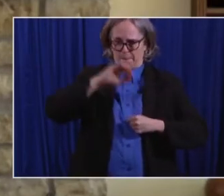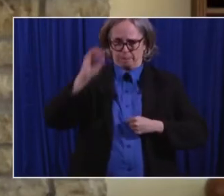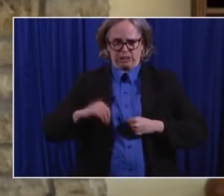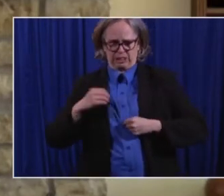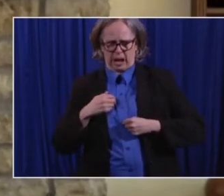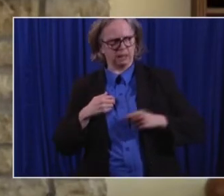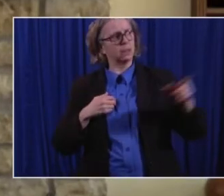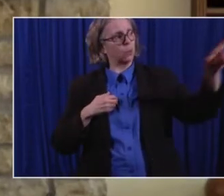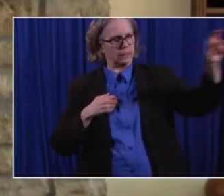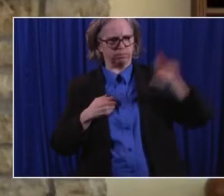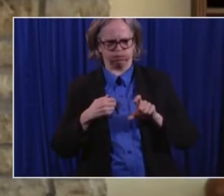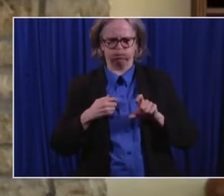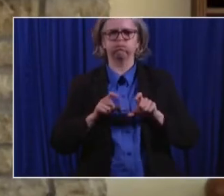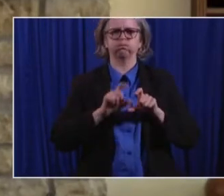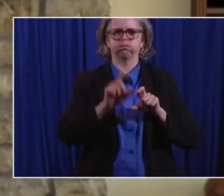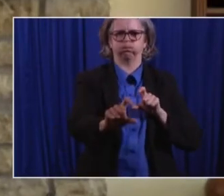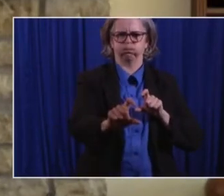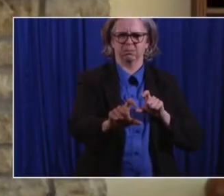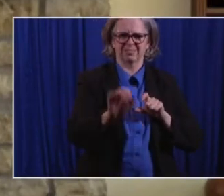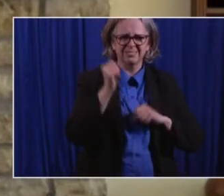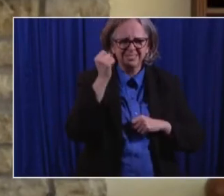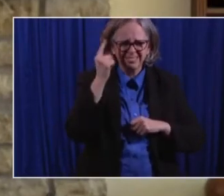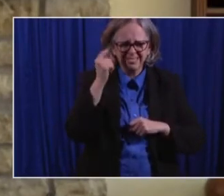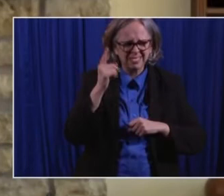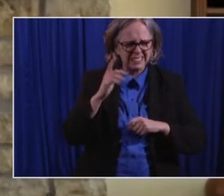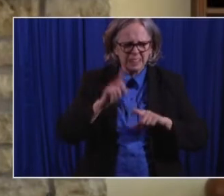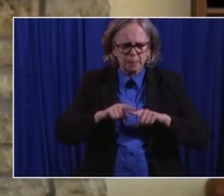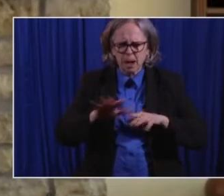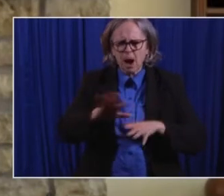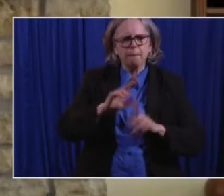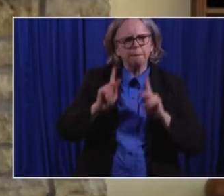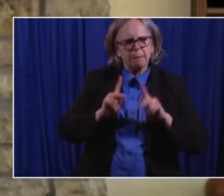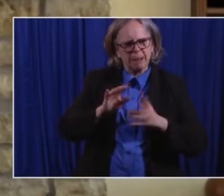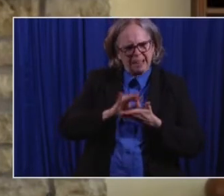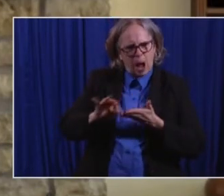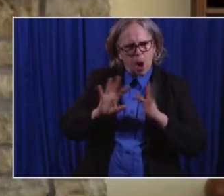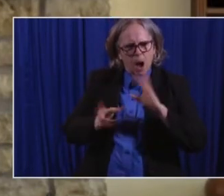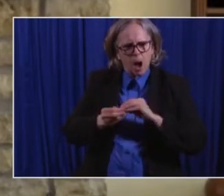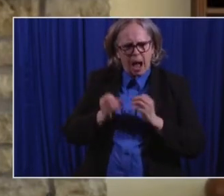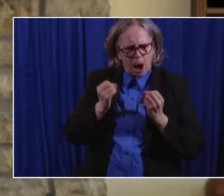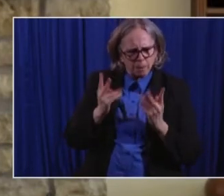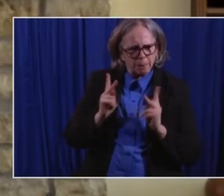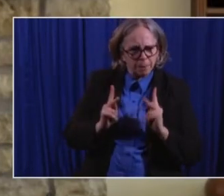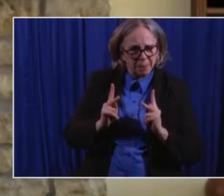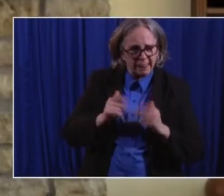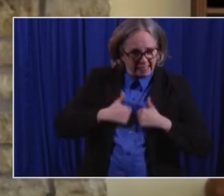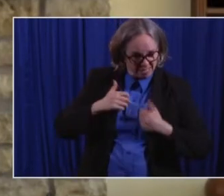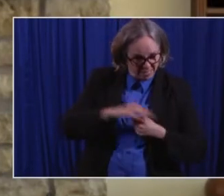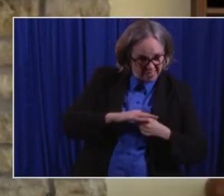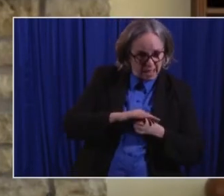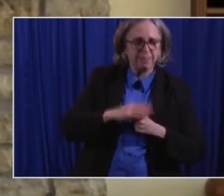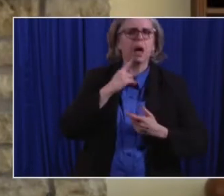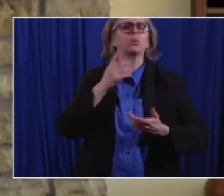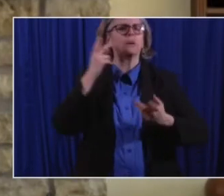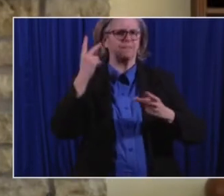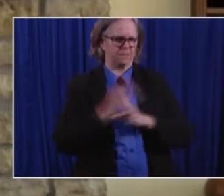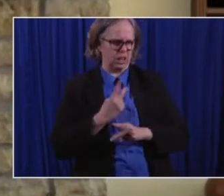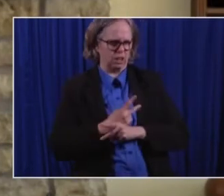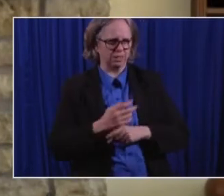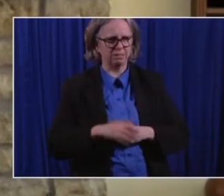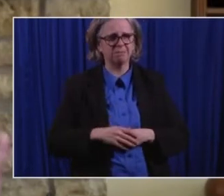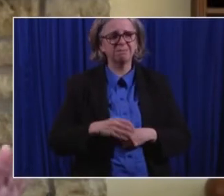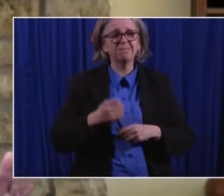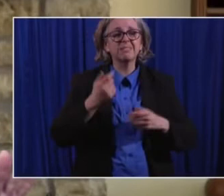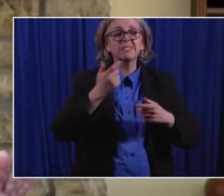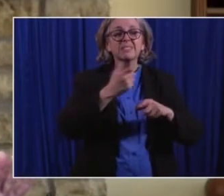60. And we are sending it out. Please keep in mind, we are sending this out to multiple locations. So when you look